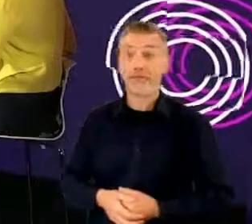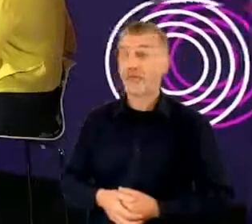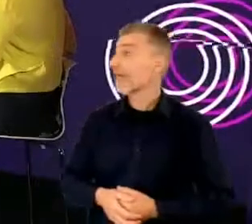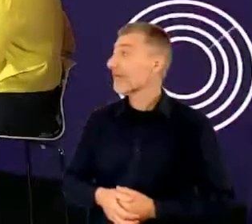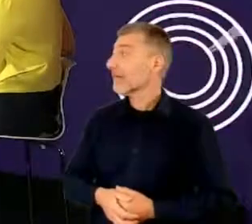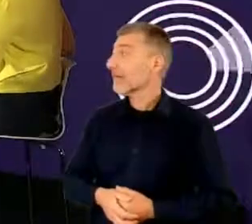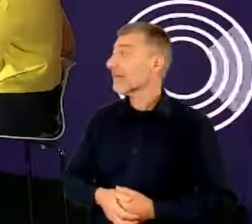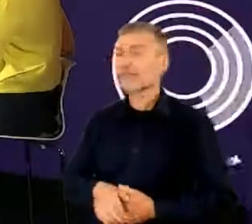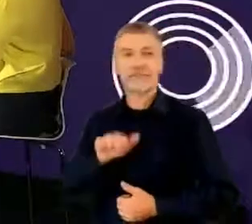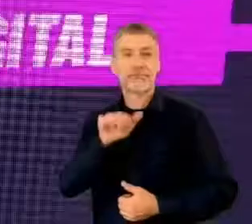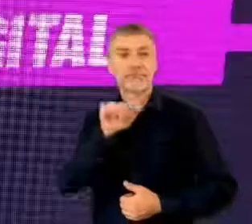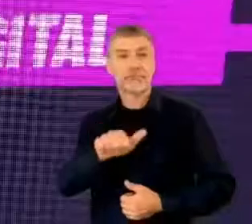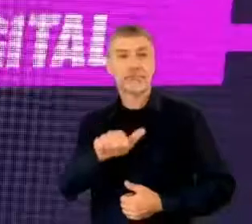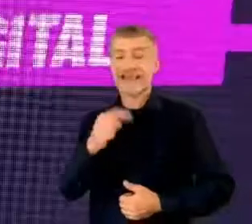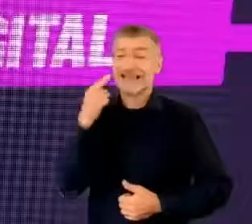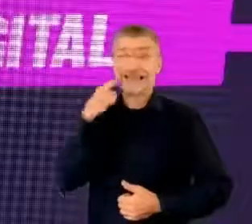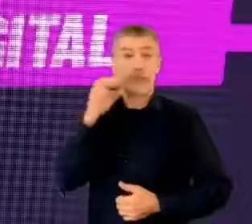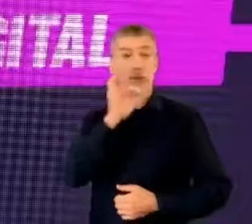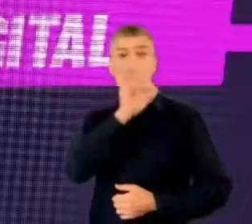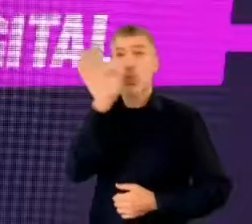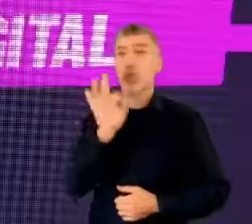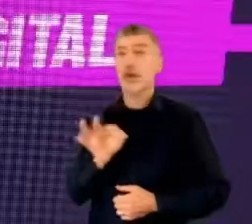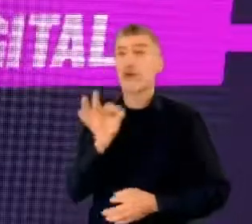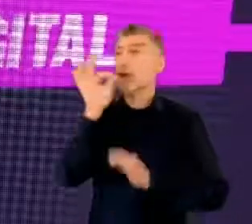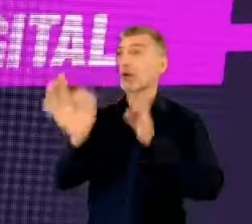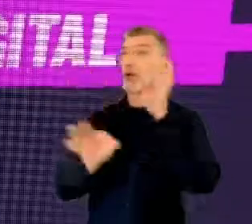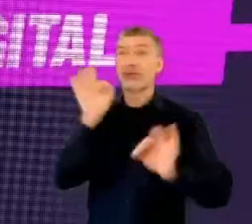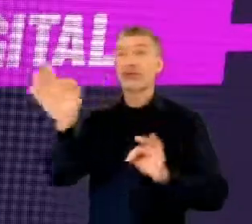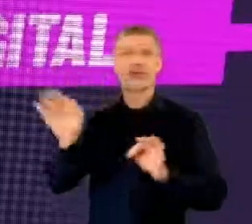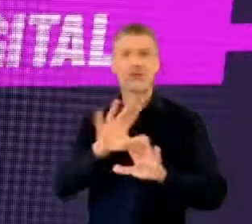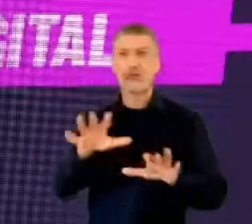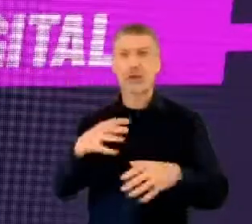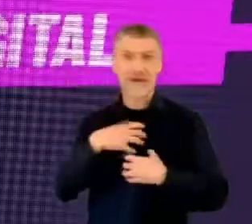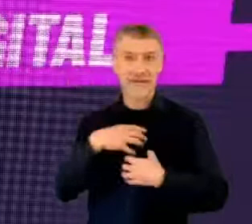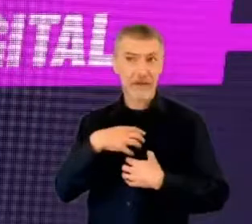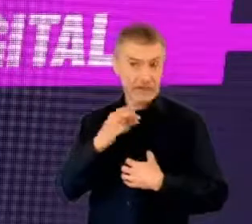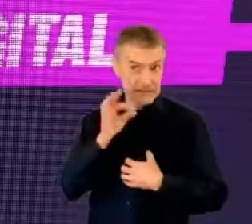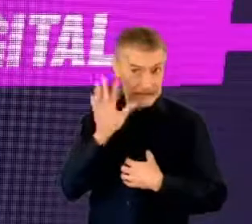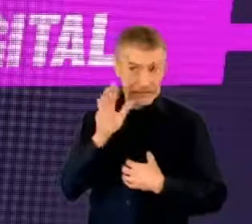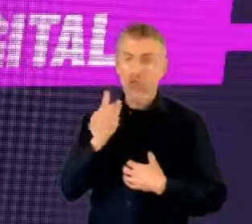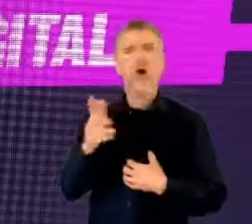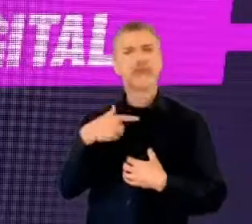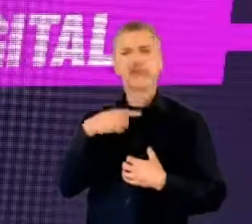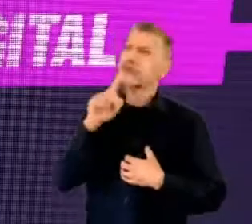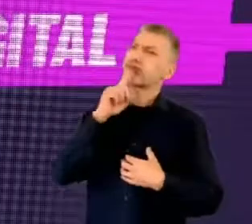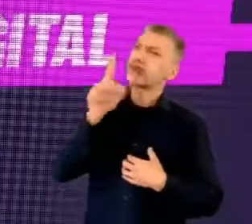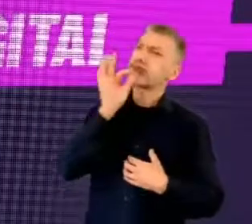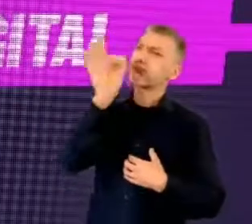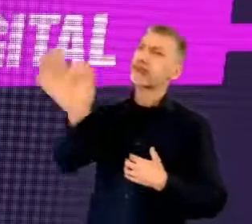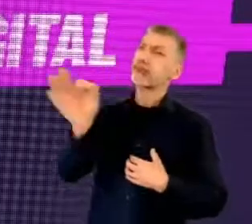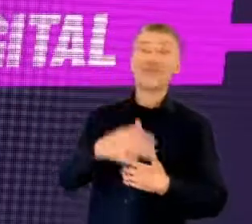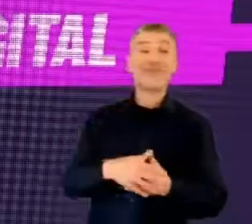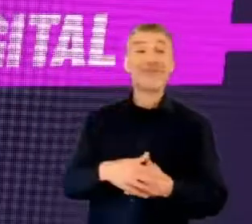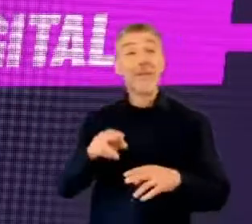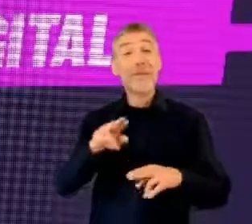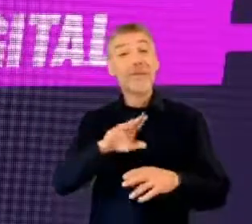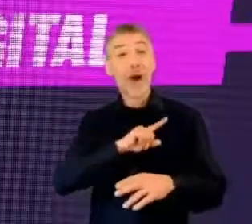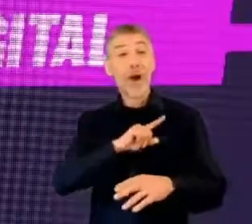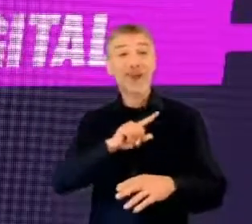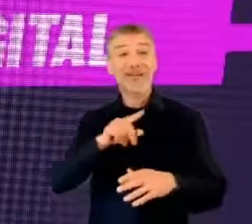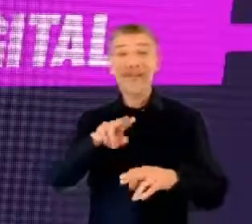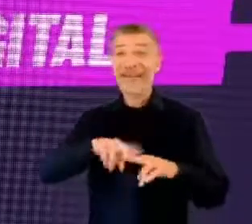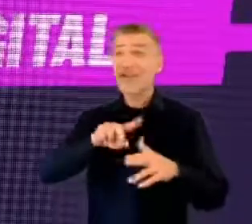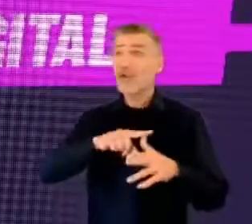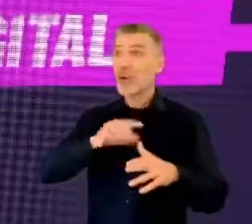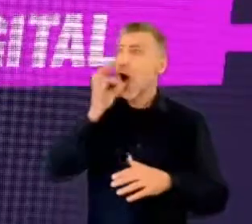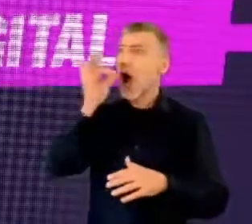questions. Don't be afraid. And what I find as well, Arusa, and I wonder if you'll agree with me, when you ask people to share what it is that they do